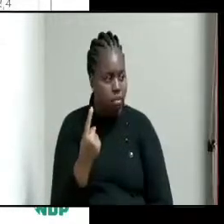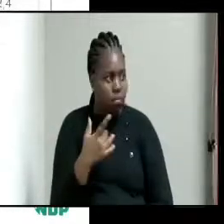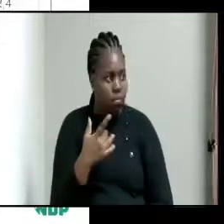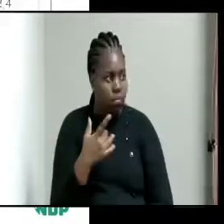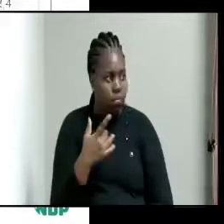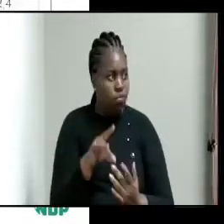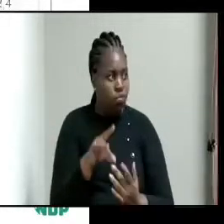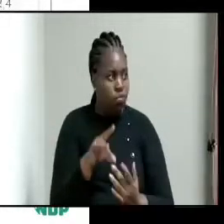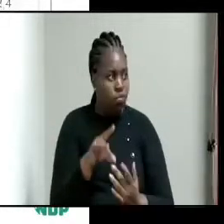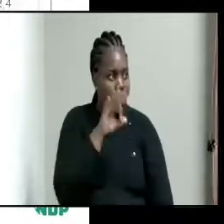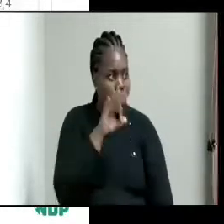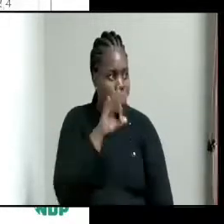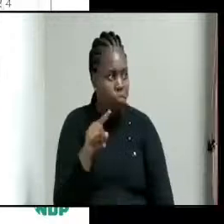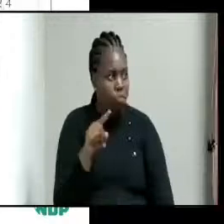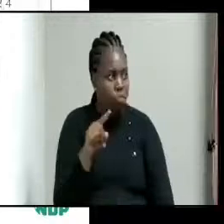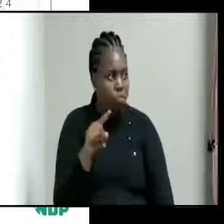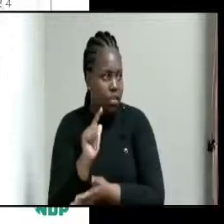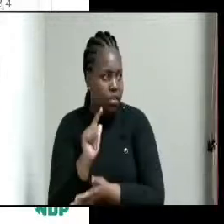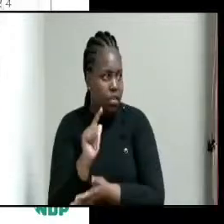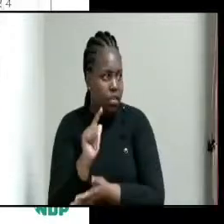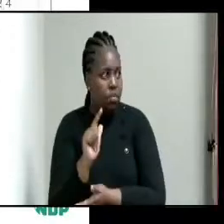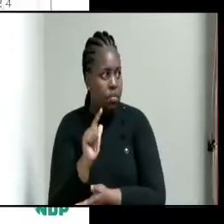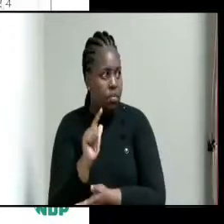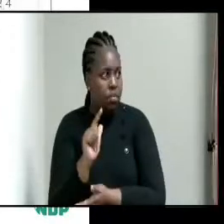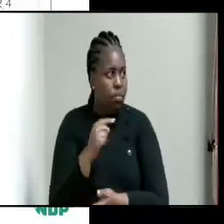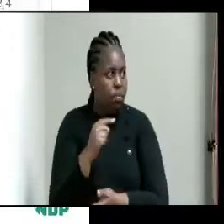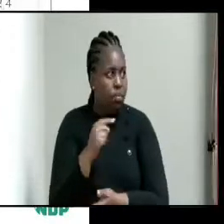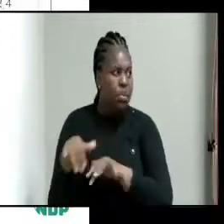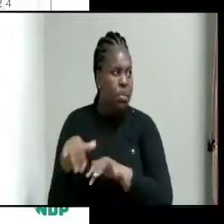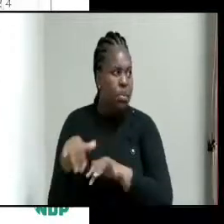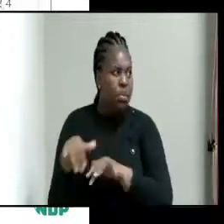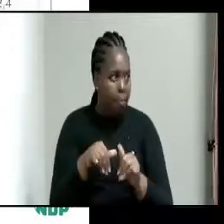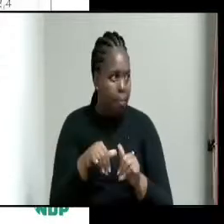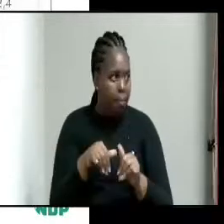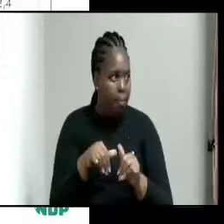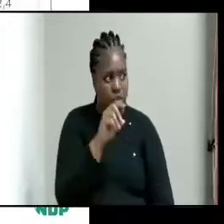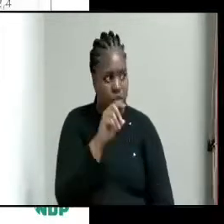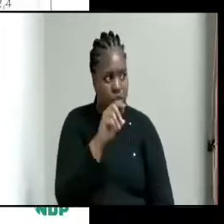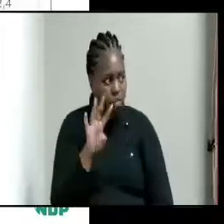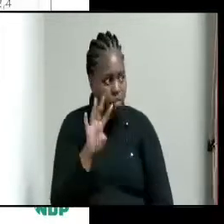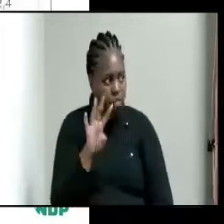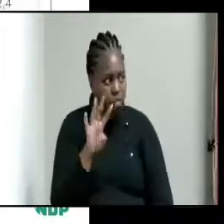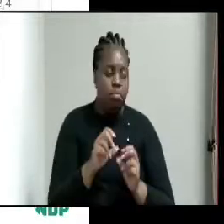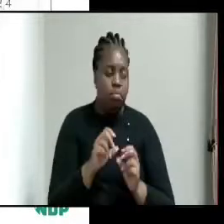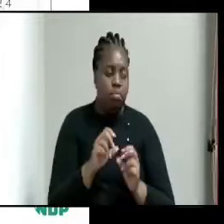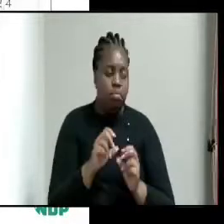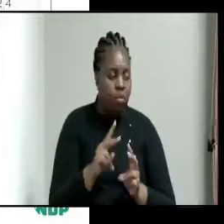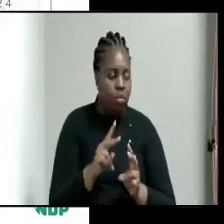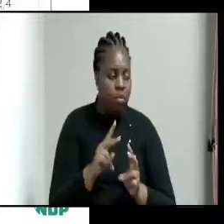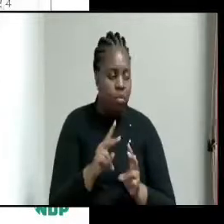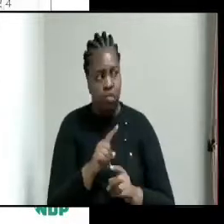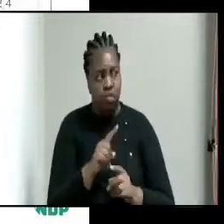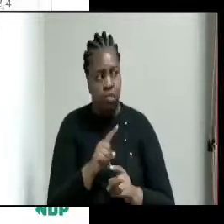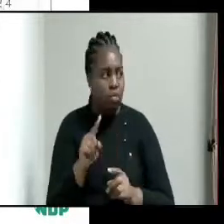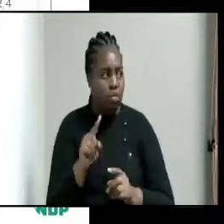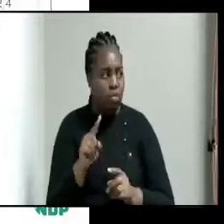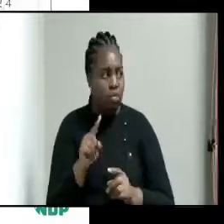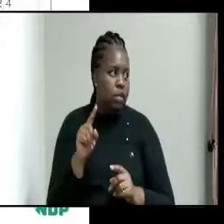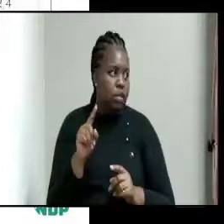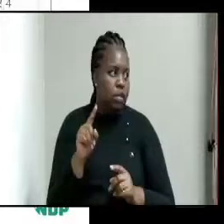I just chose 13 to 17 years. The interpretation is the same for 0 to 4 as well as 12 to